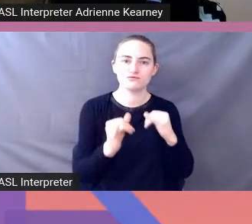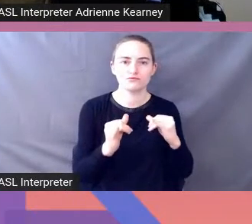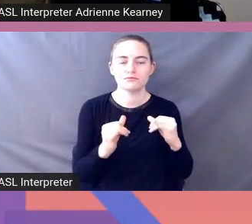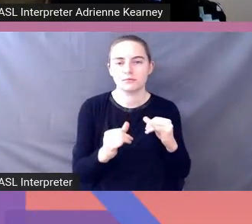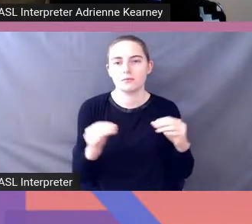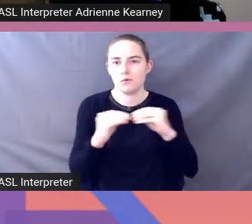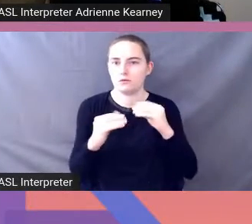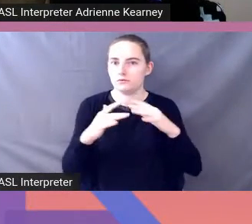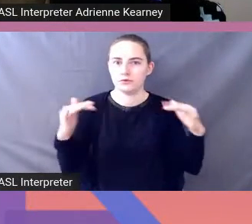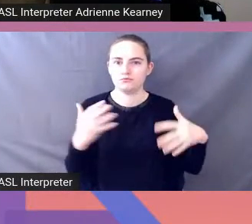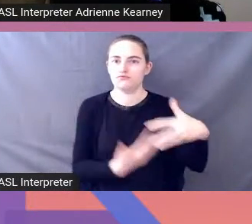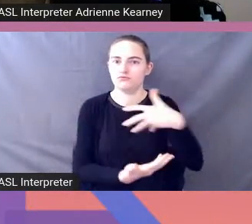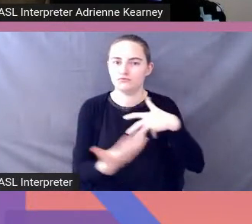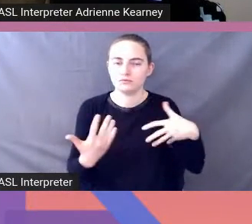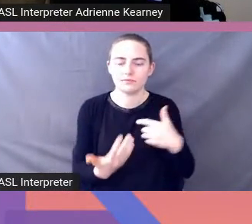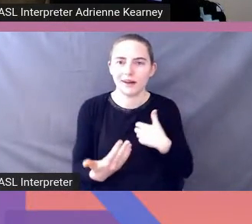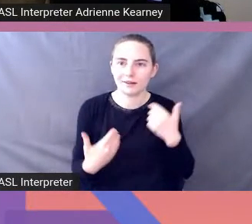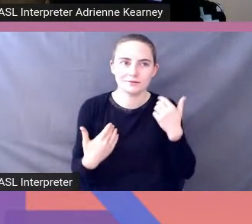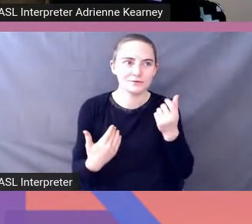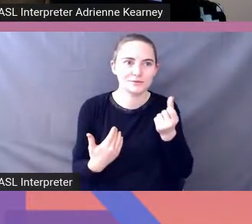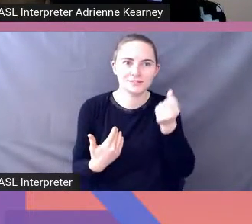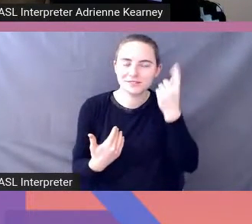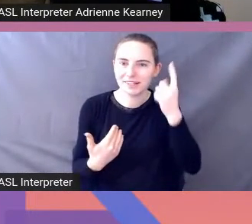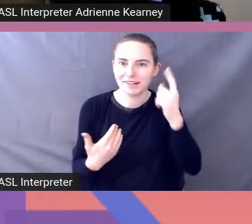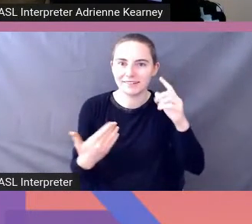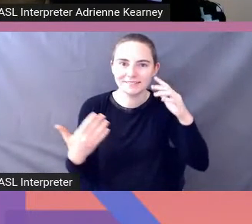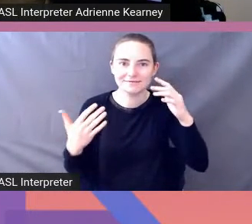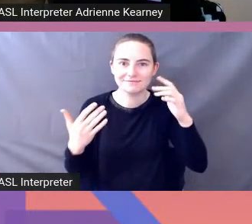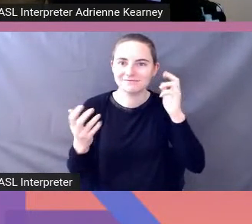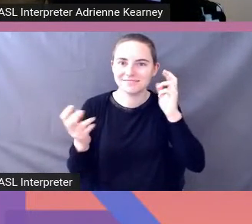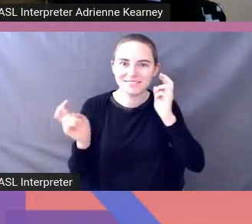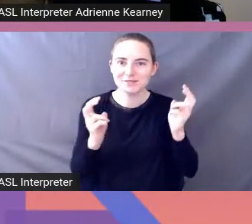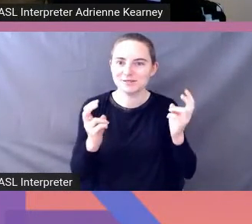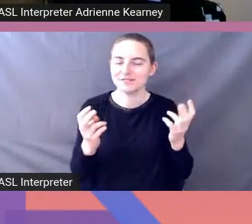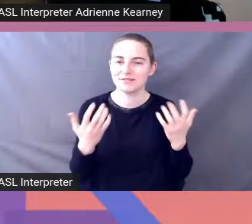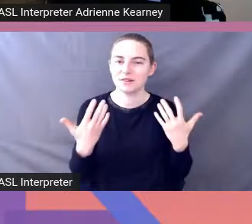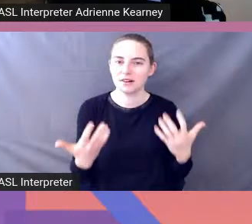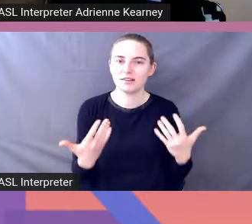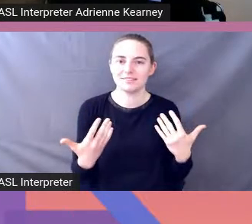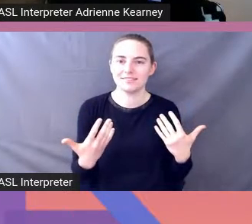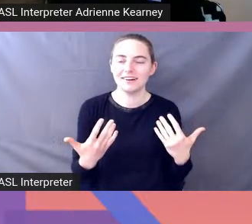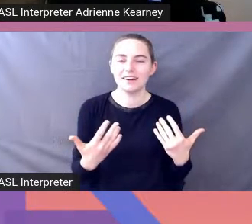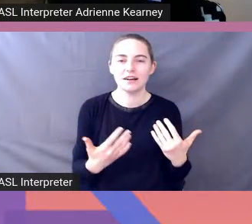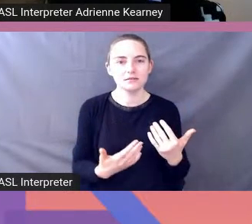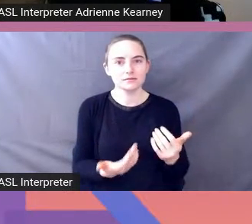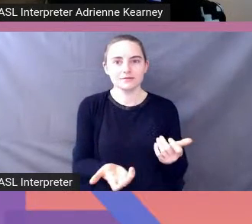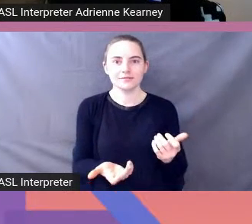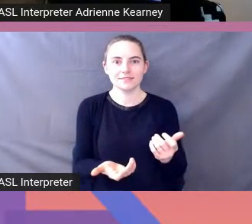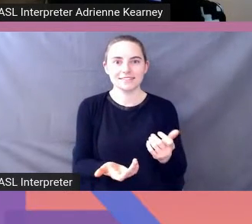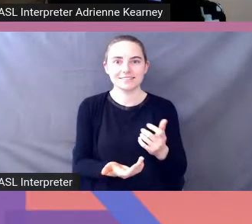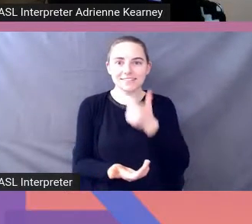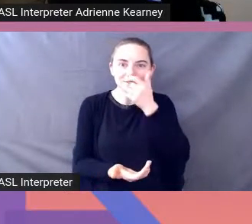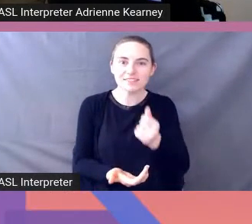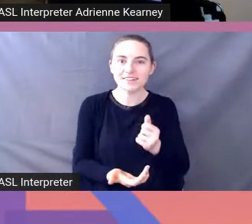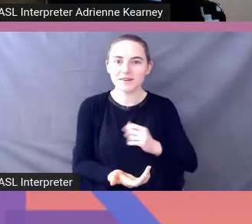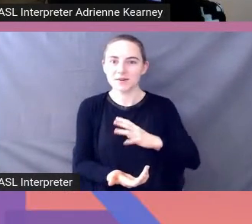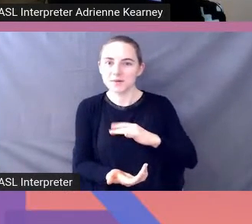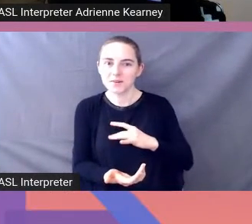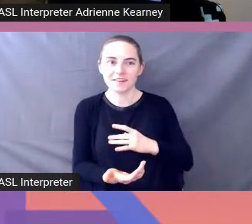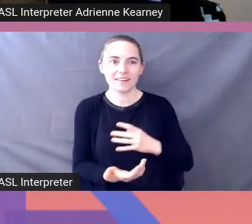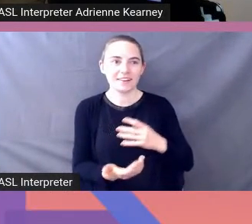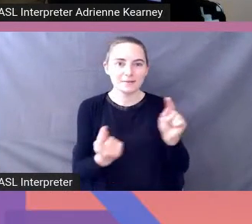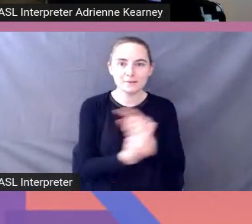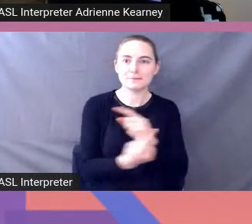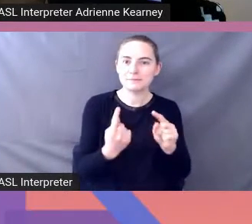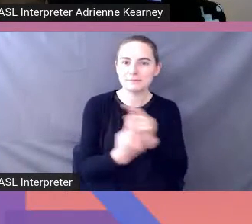with diversity. To me, it's cool to see people from different cultures together in a space. This